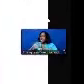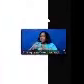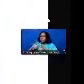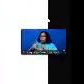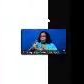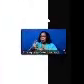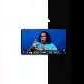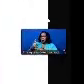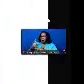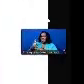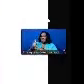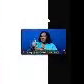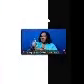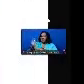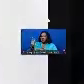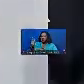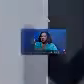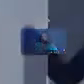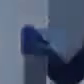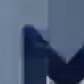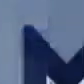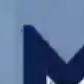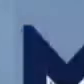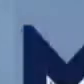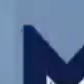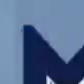or against this ma'am clerk